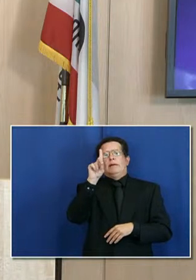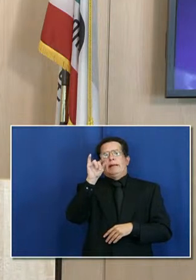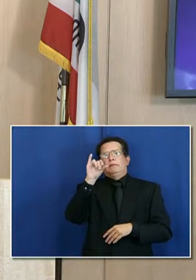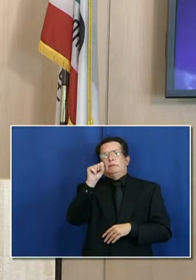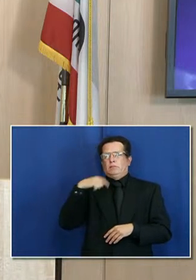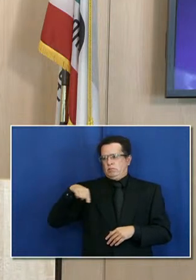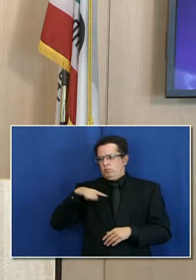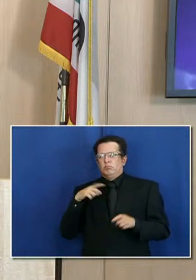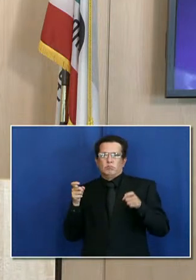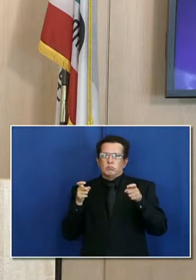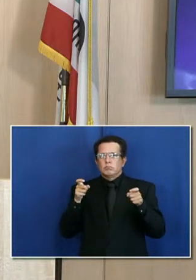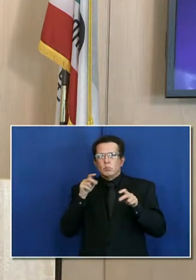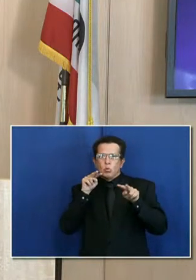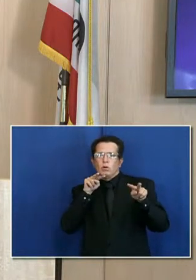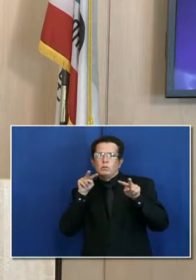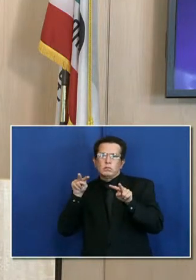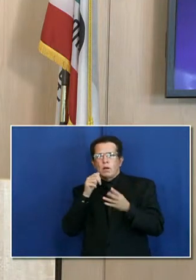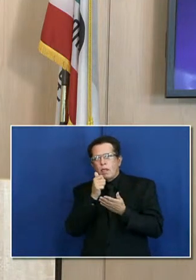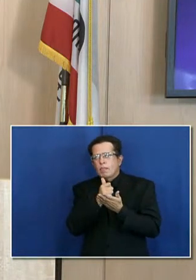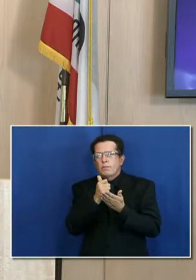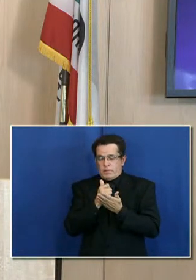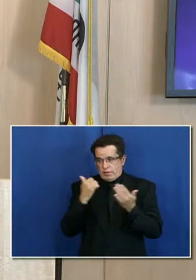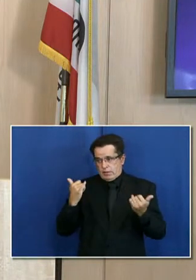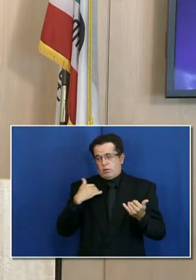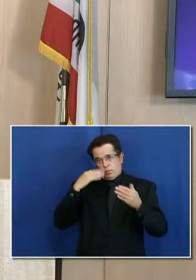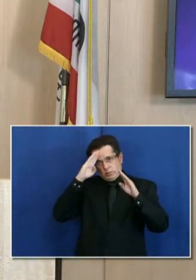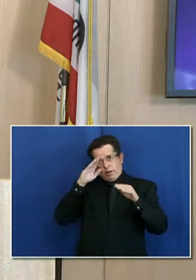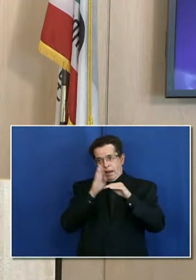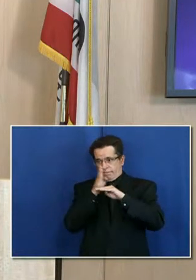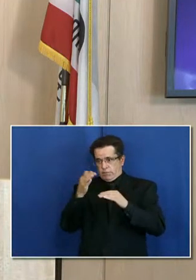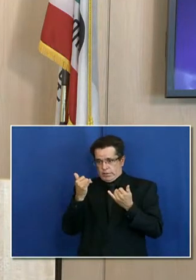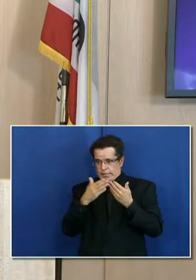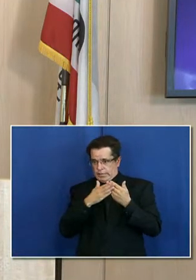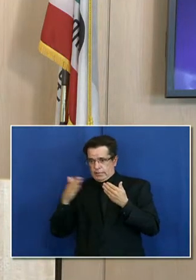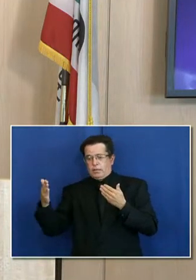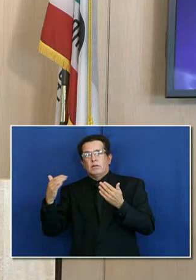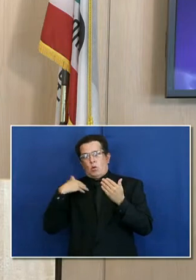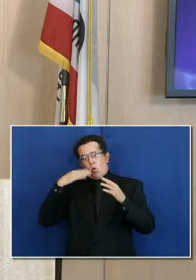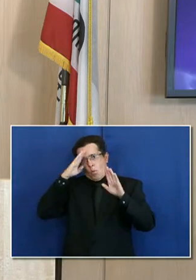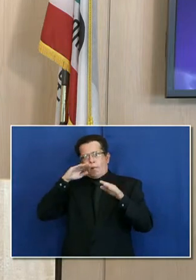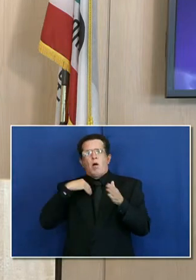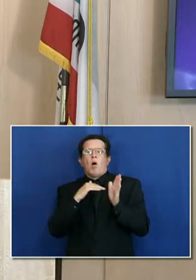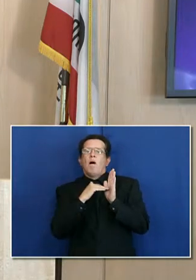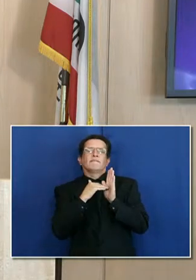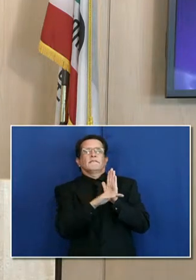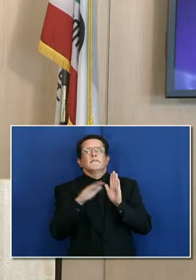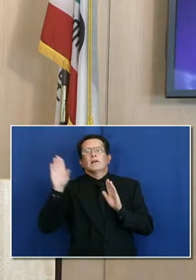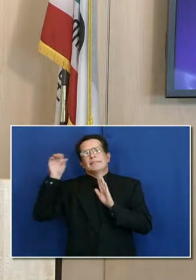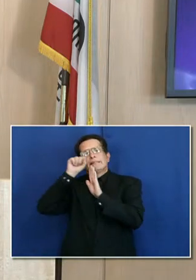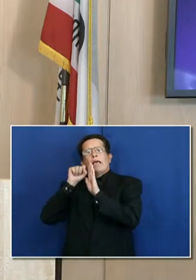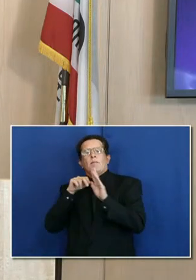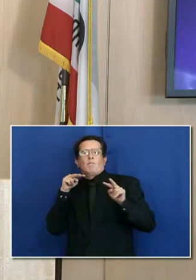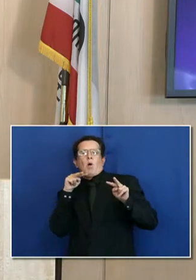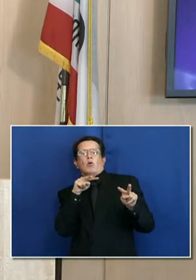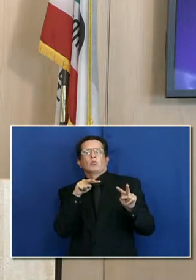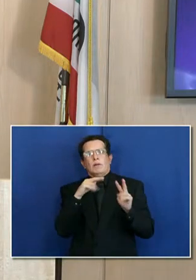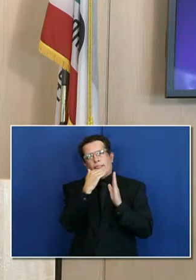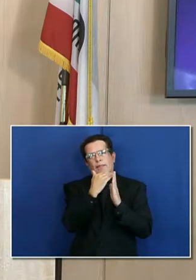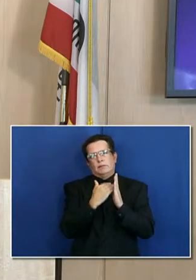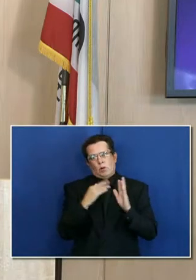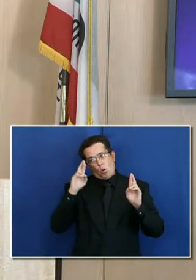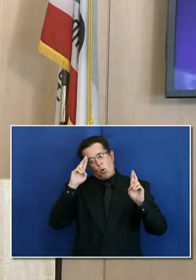we are anticipating that after today, we will be off the state's monitoring list. So today's